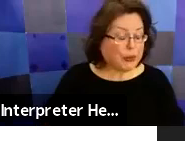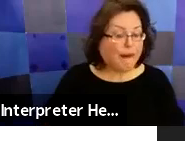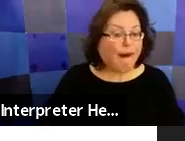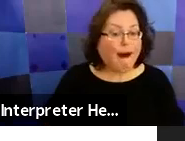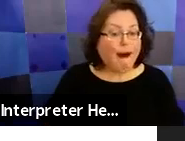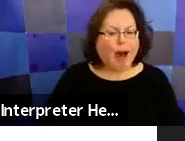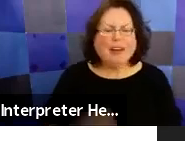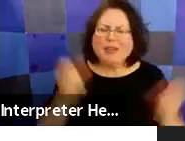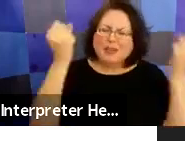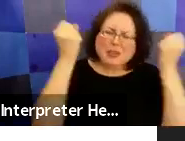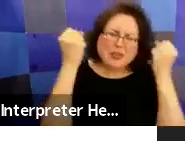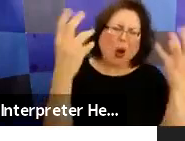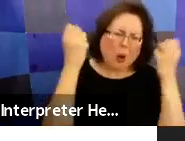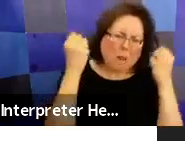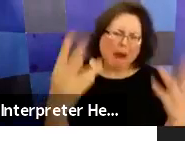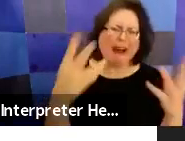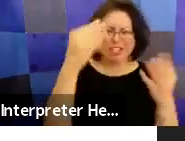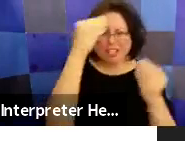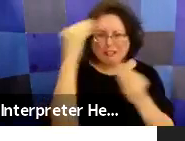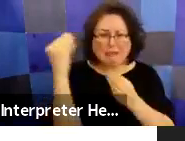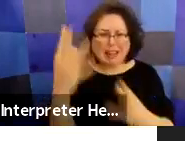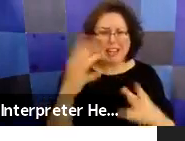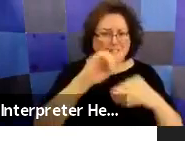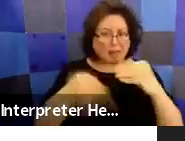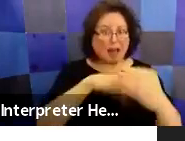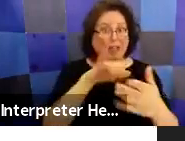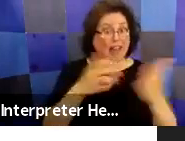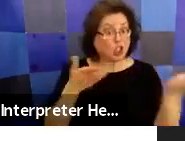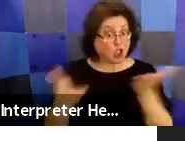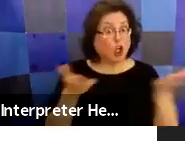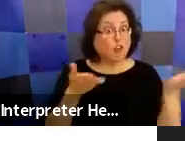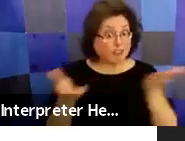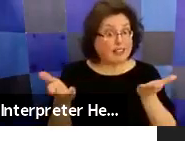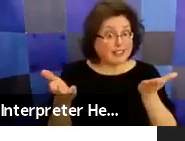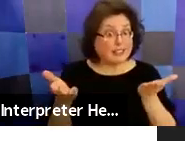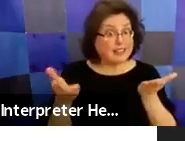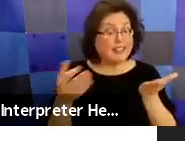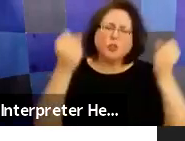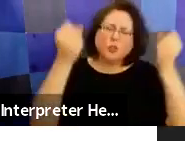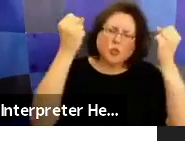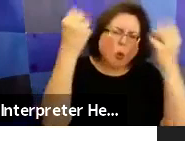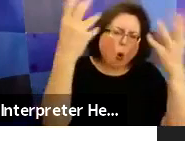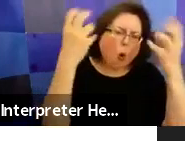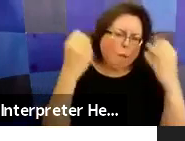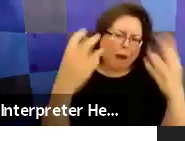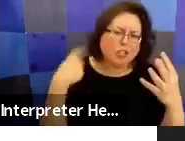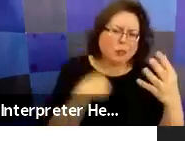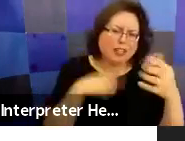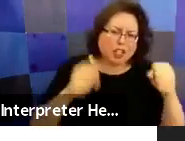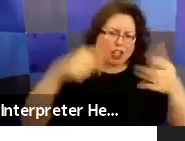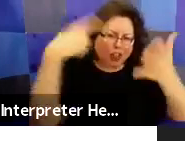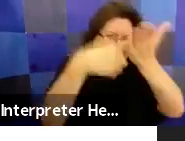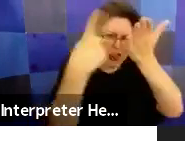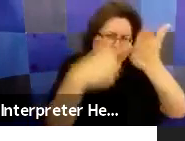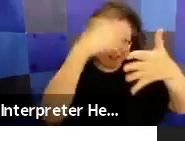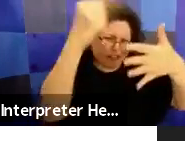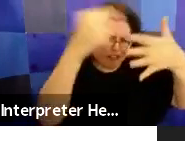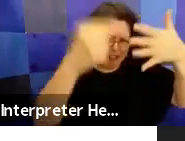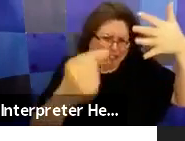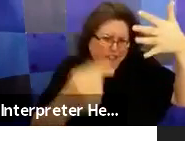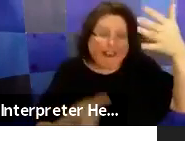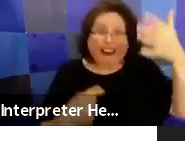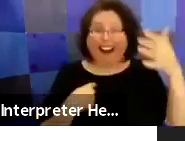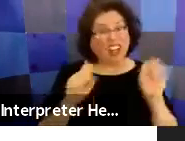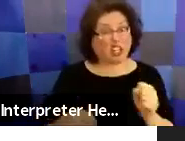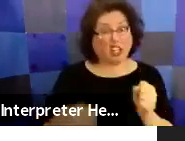there's so much information about each of those services, and there's so much we could delve into about each of these services that I could talk